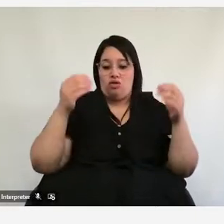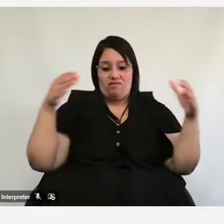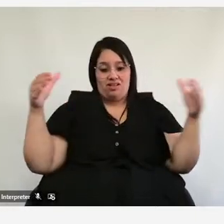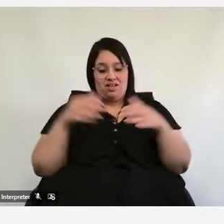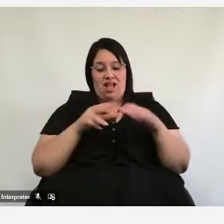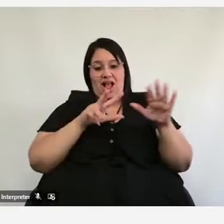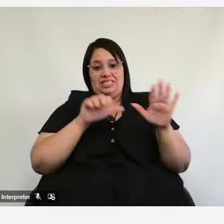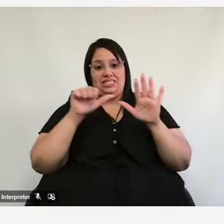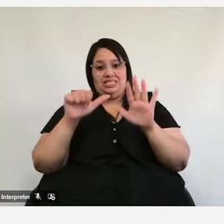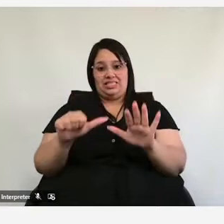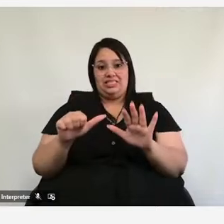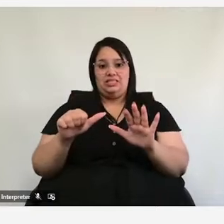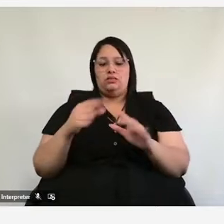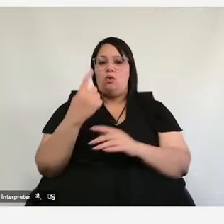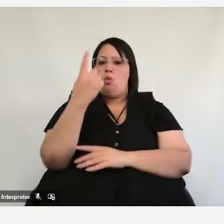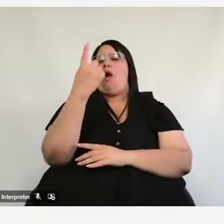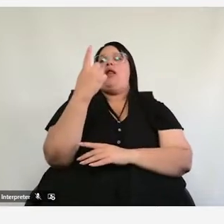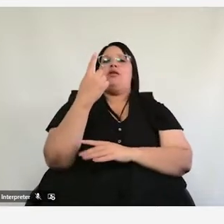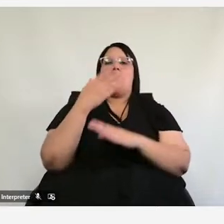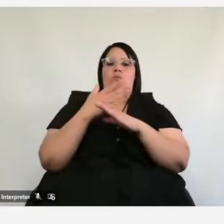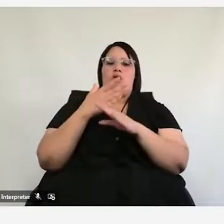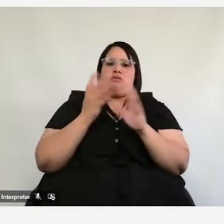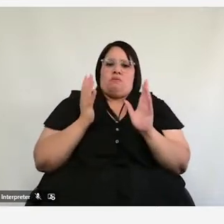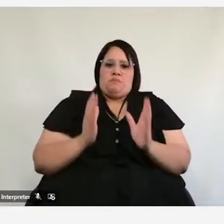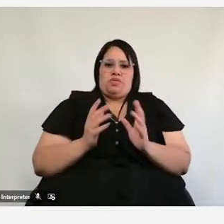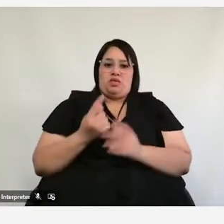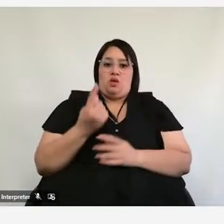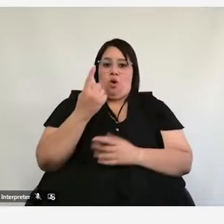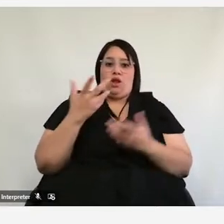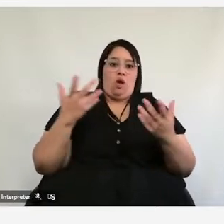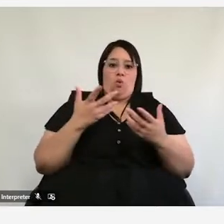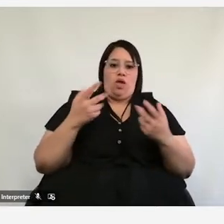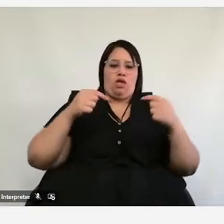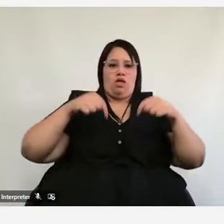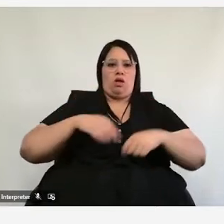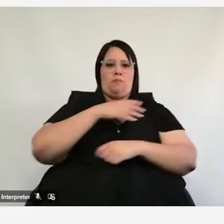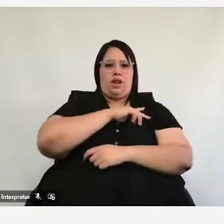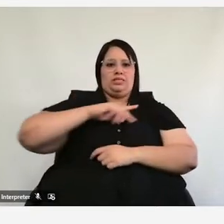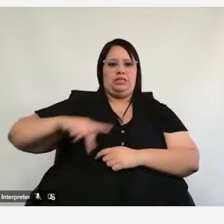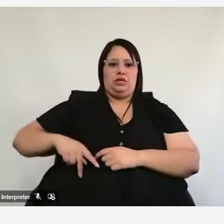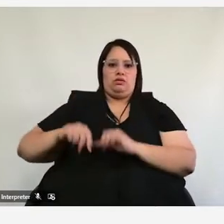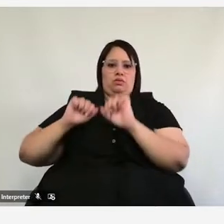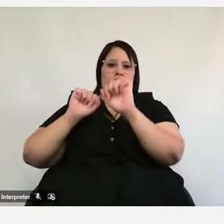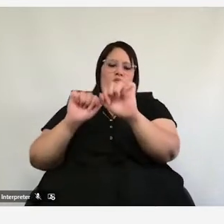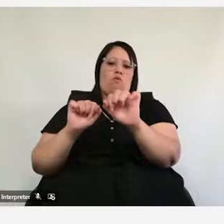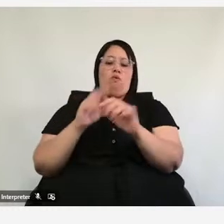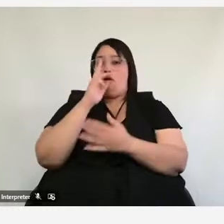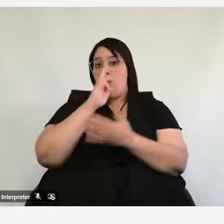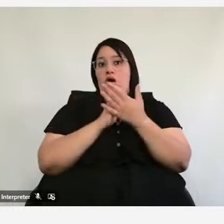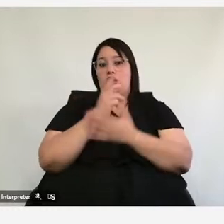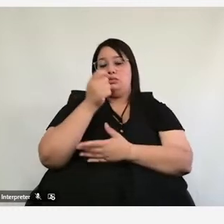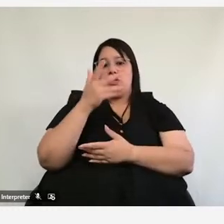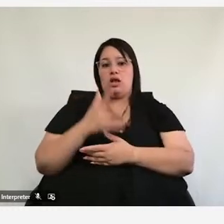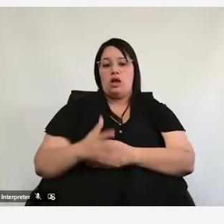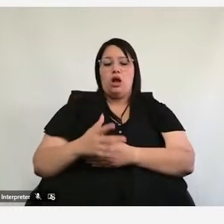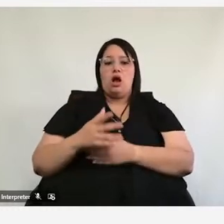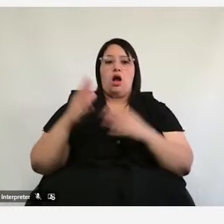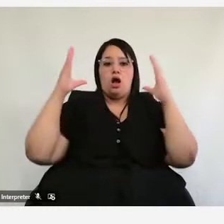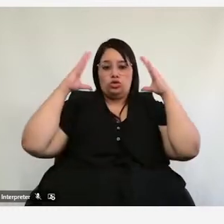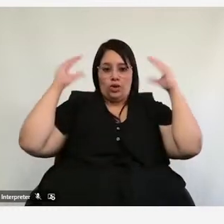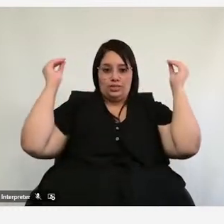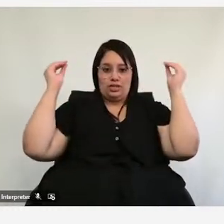86 helicopters, only one is working, and that one is reserved for the President. Honourable Speaker, Swaziland,